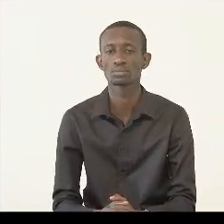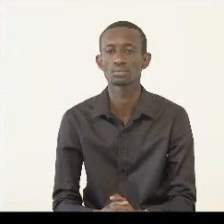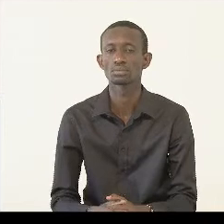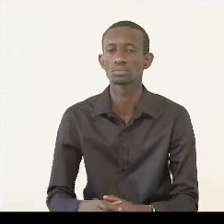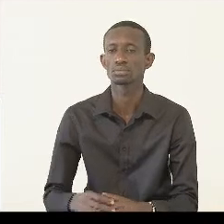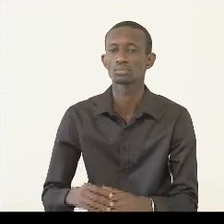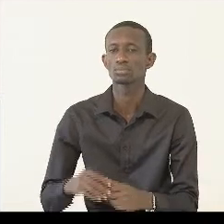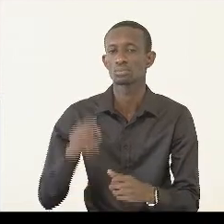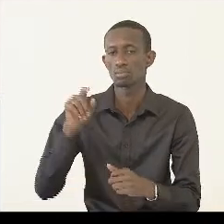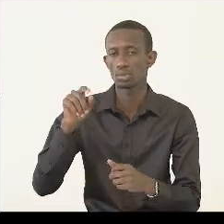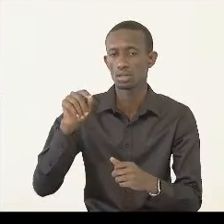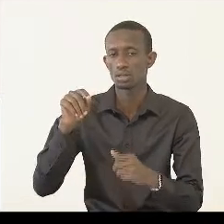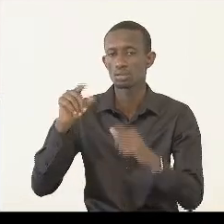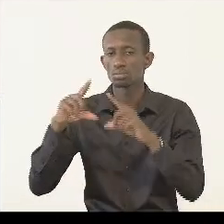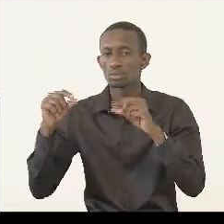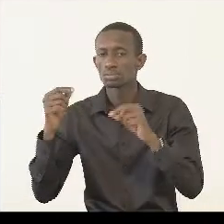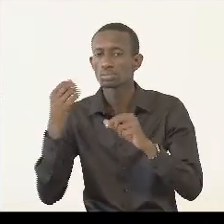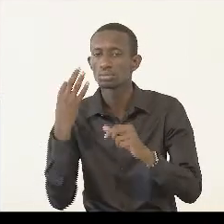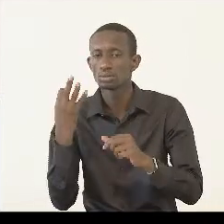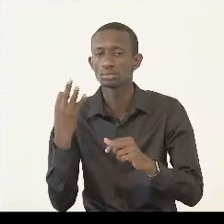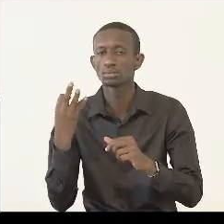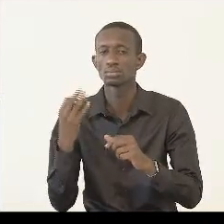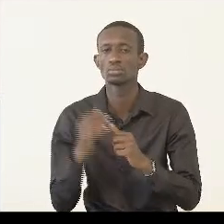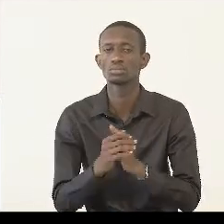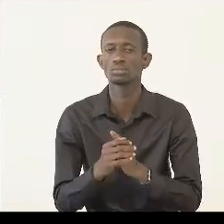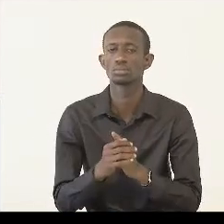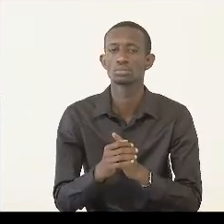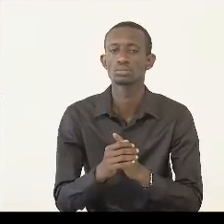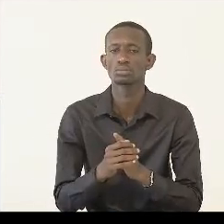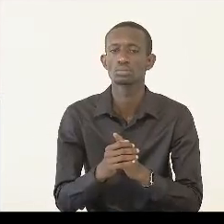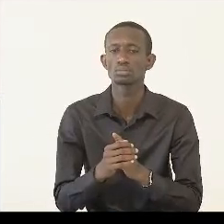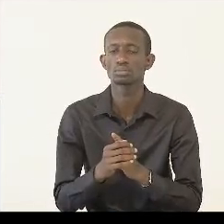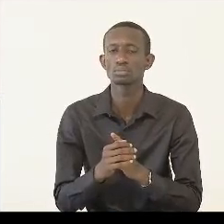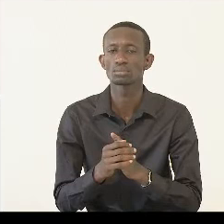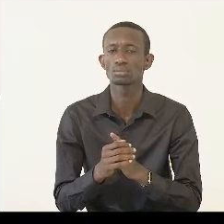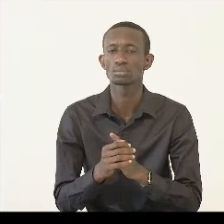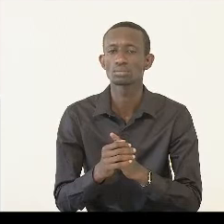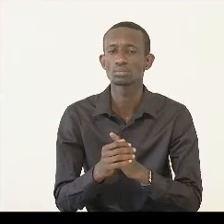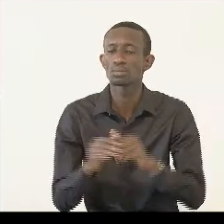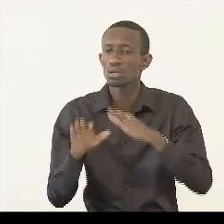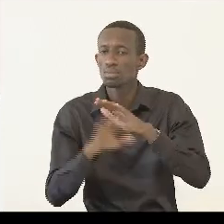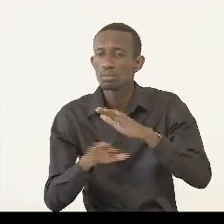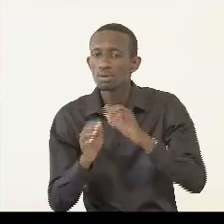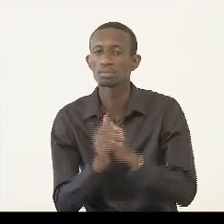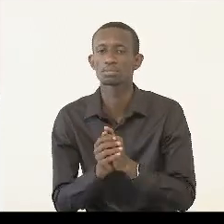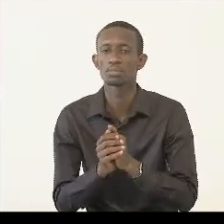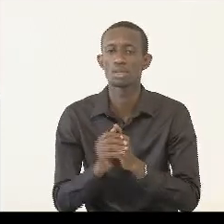3 components, a sugar, a phosphate, and a base. But any base like sodium